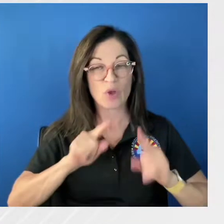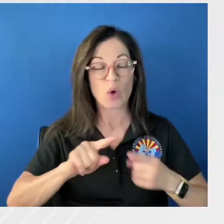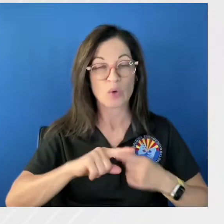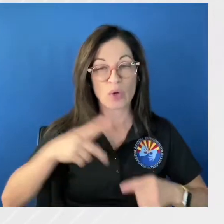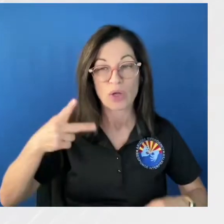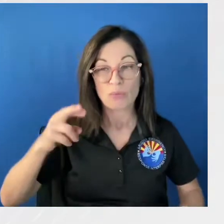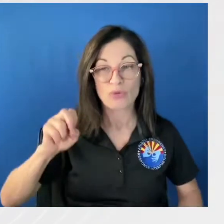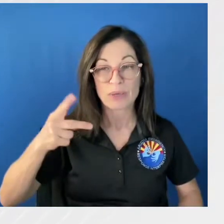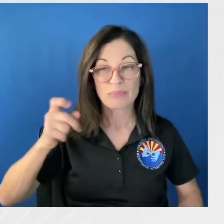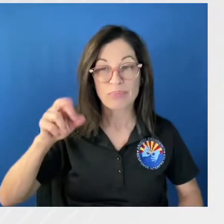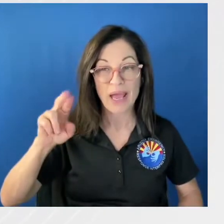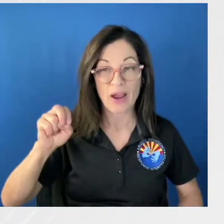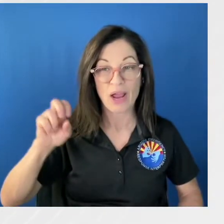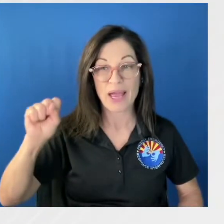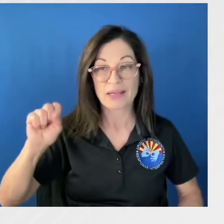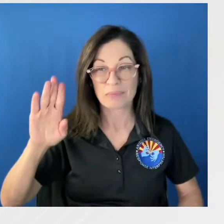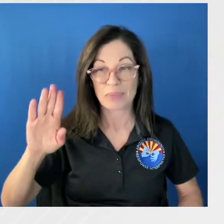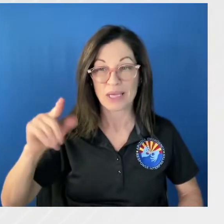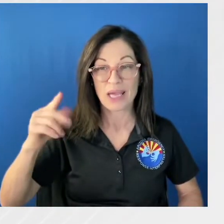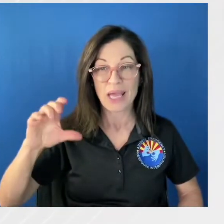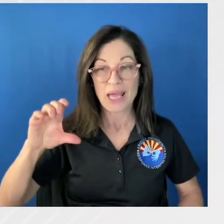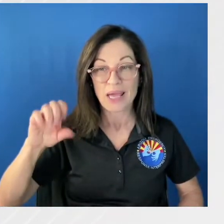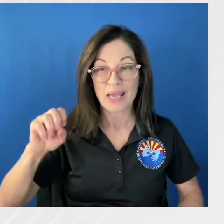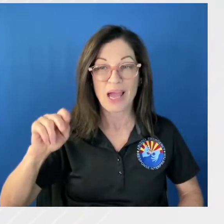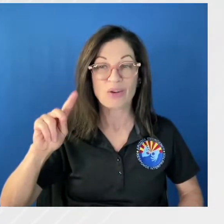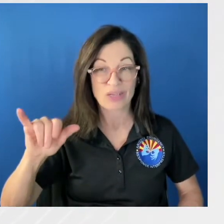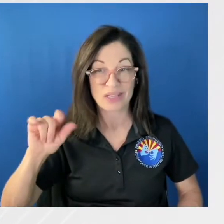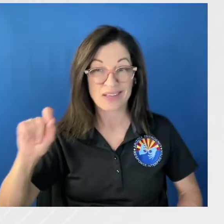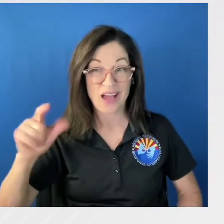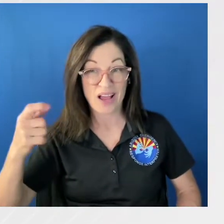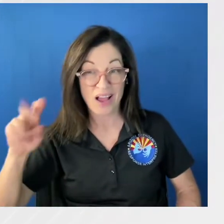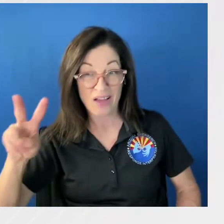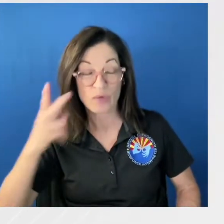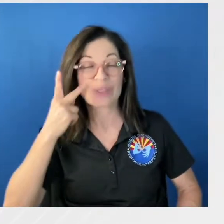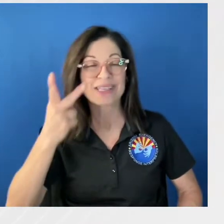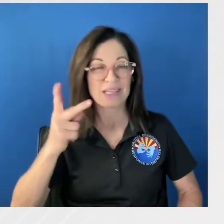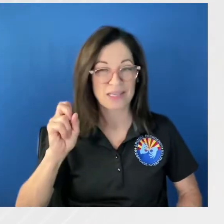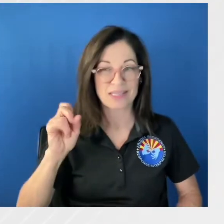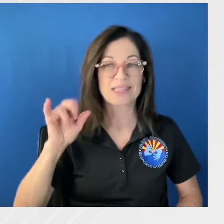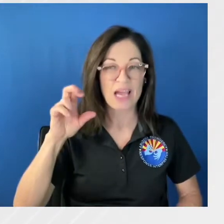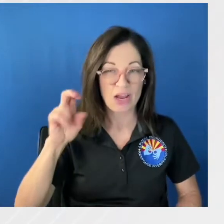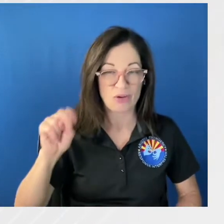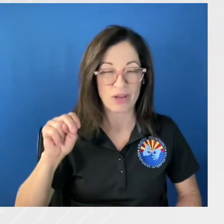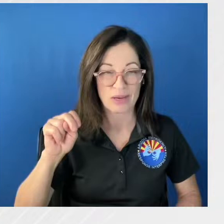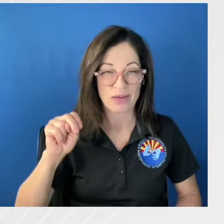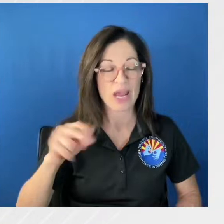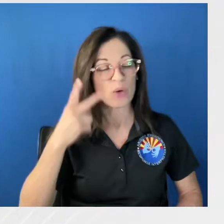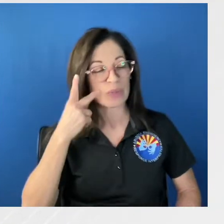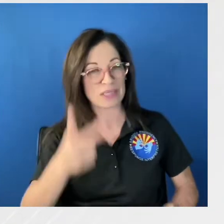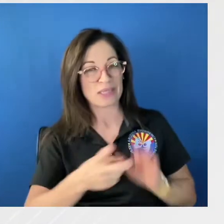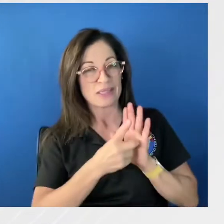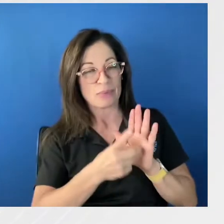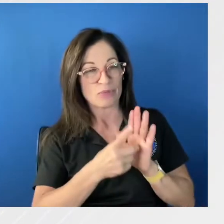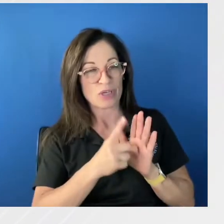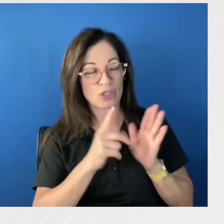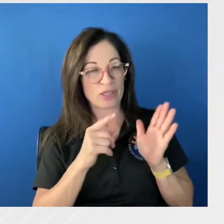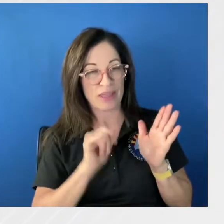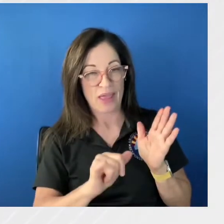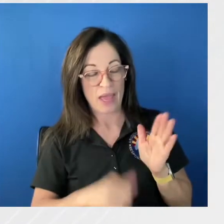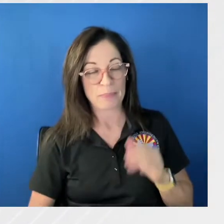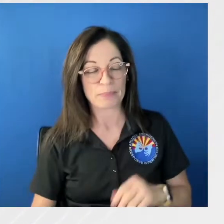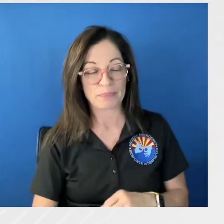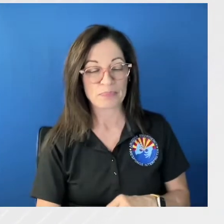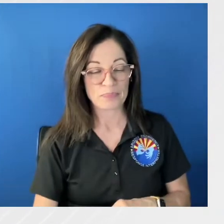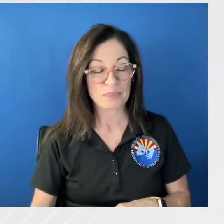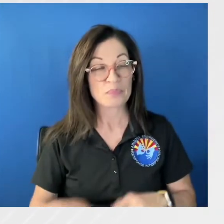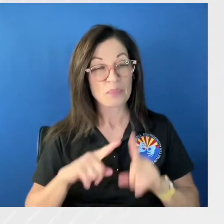preparesbcounty.gov, you can see that siren, or go to the Sheriff's Department website and you'll be able to see demonstrations of that. But for the last 2 years,